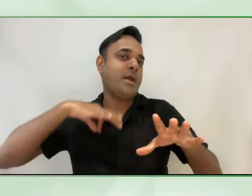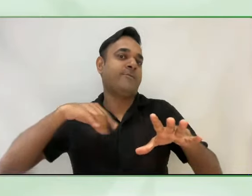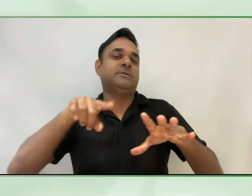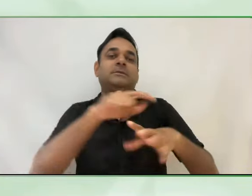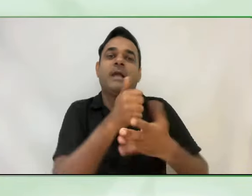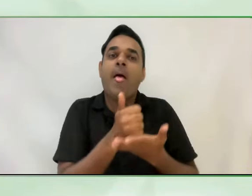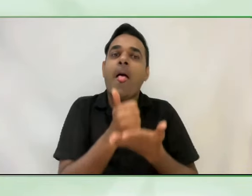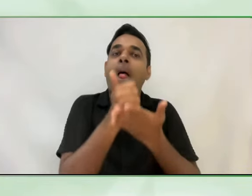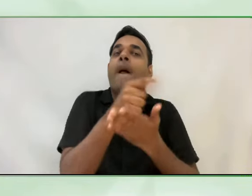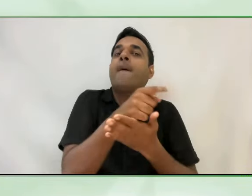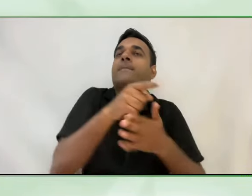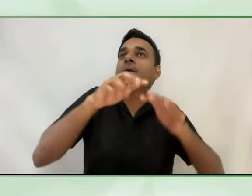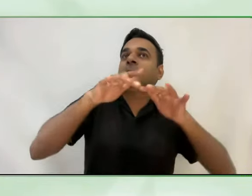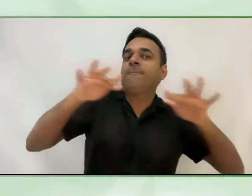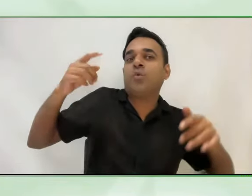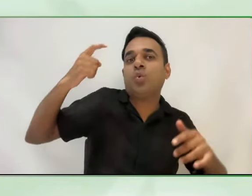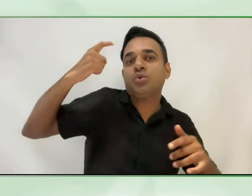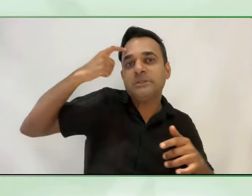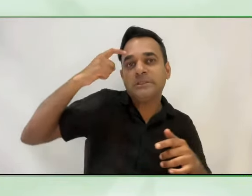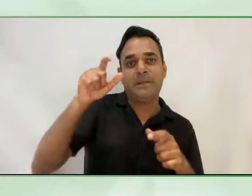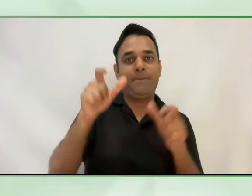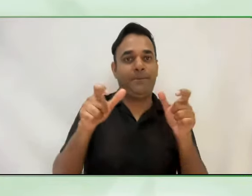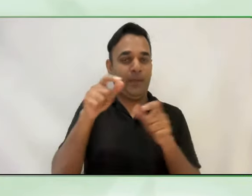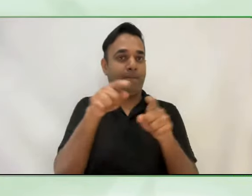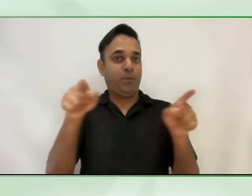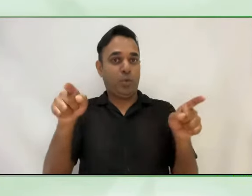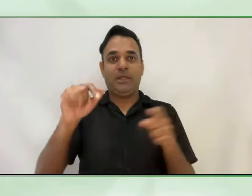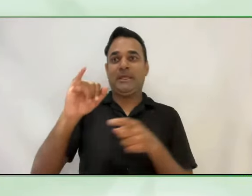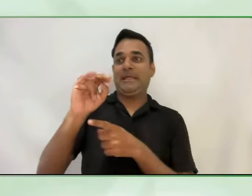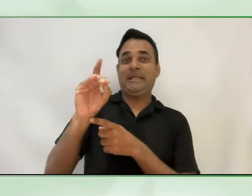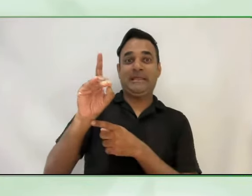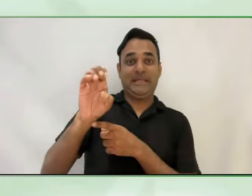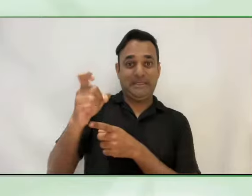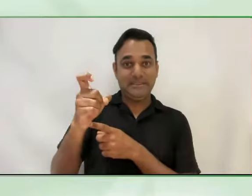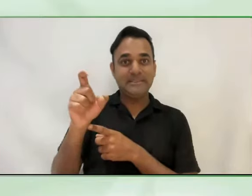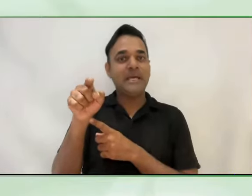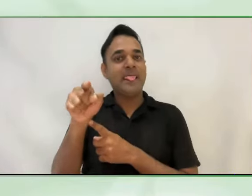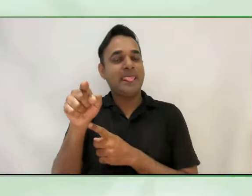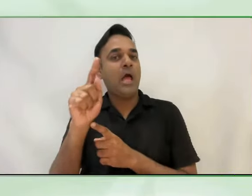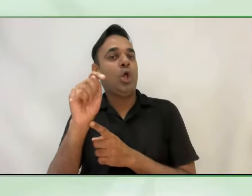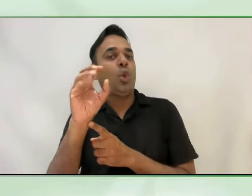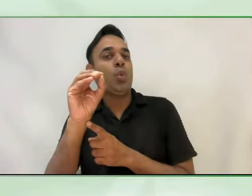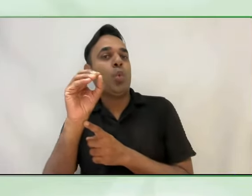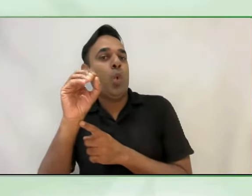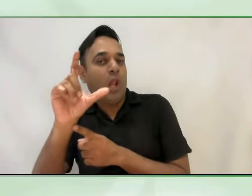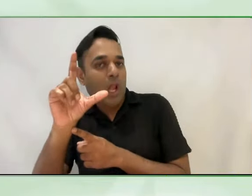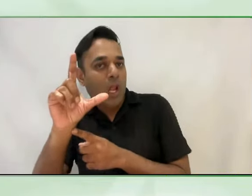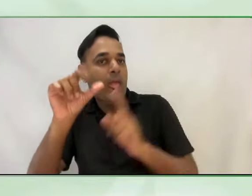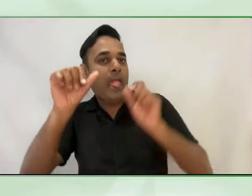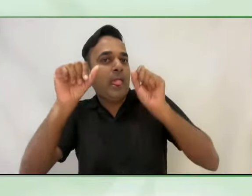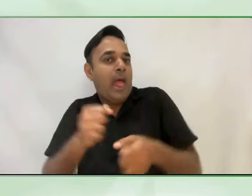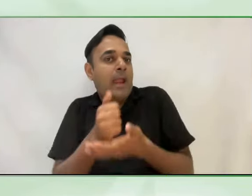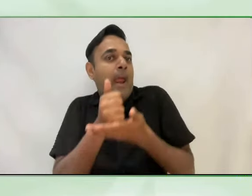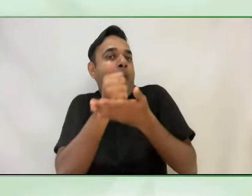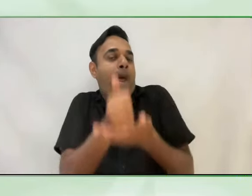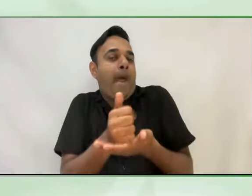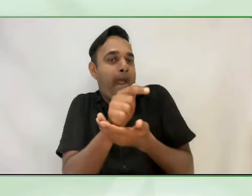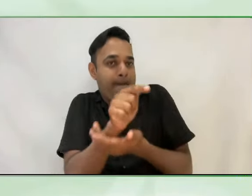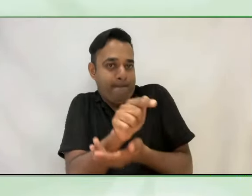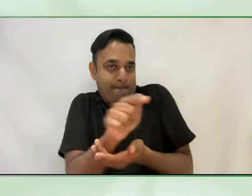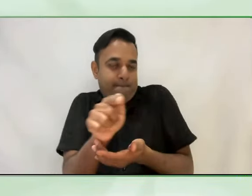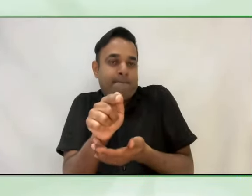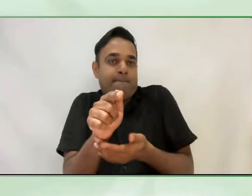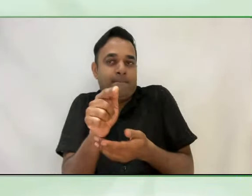Do you go and audit the employer, or what are you doing with that? So what we realized is that